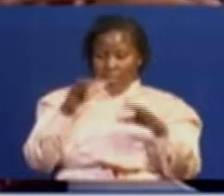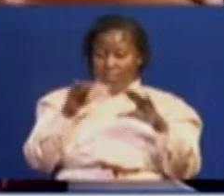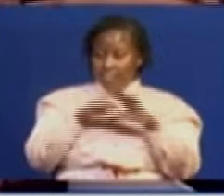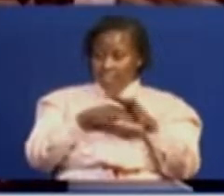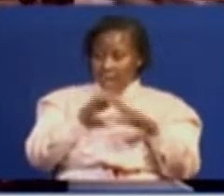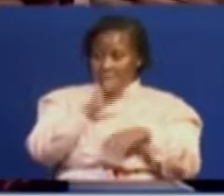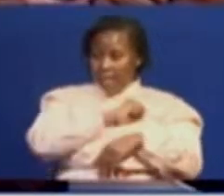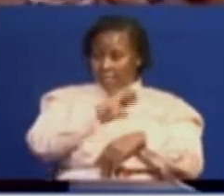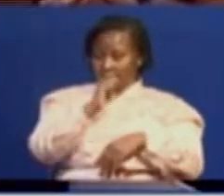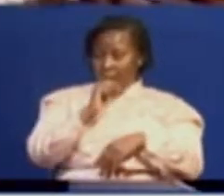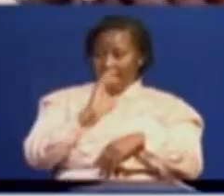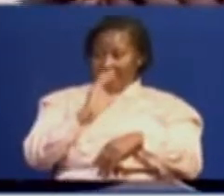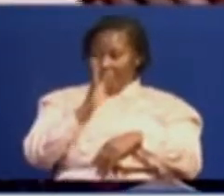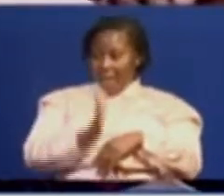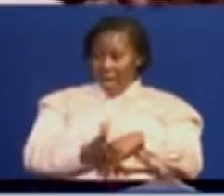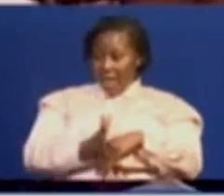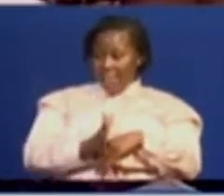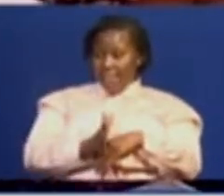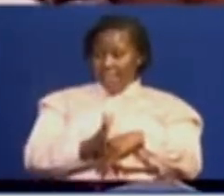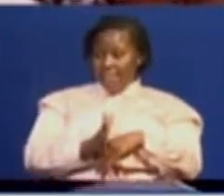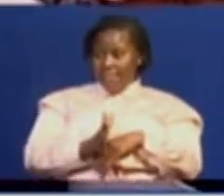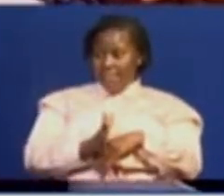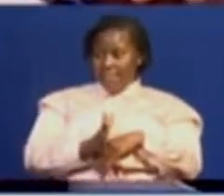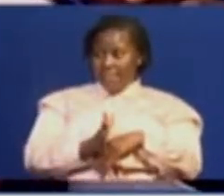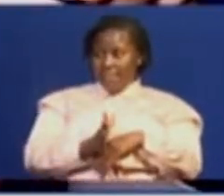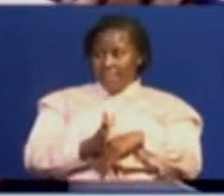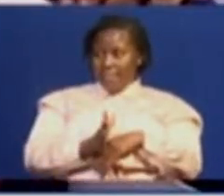Honorable Speaker and honorable members.